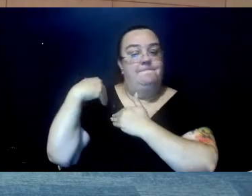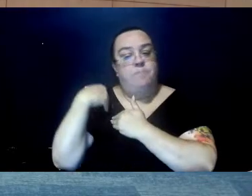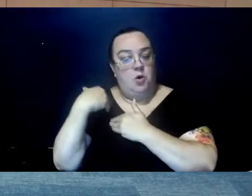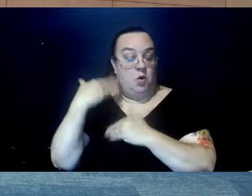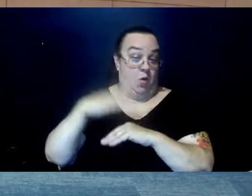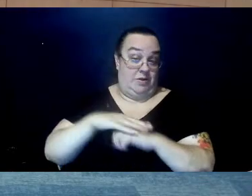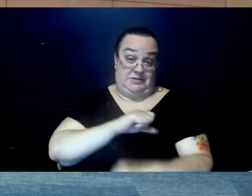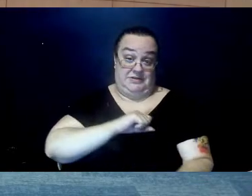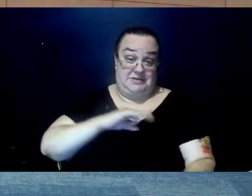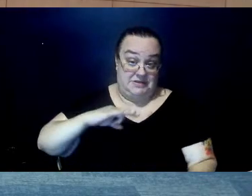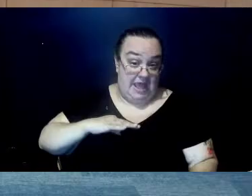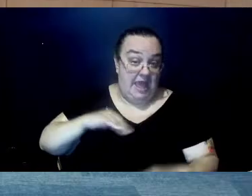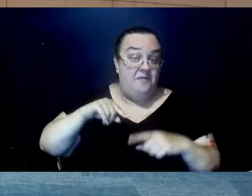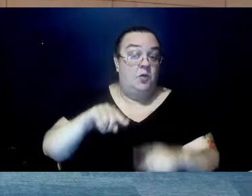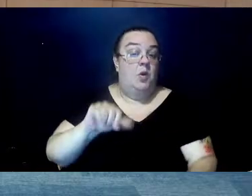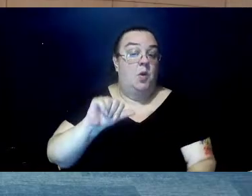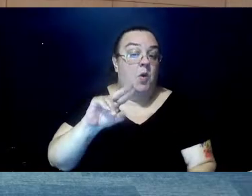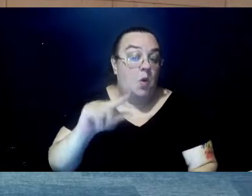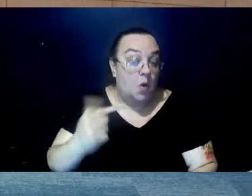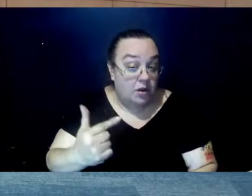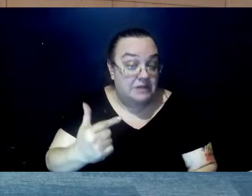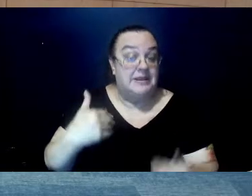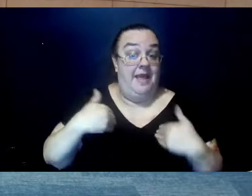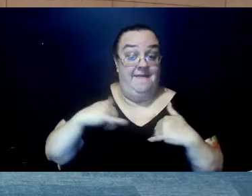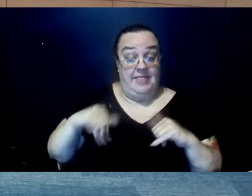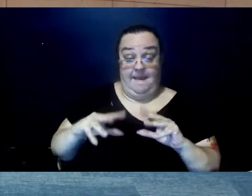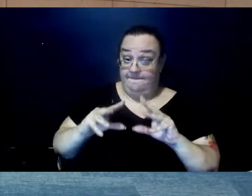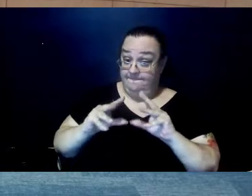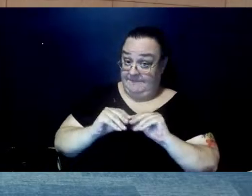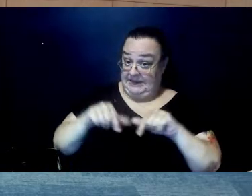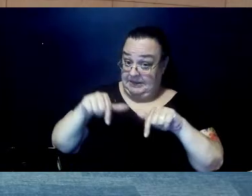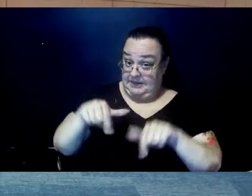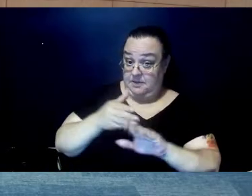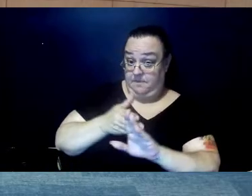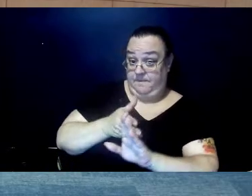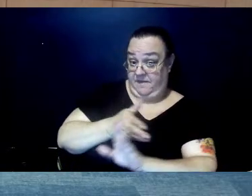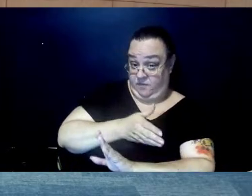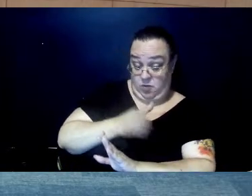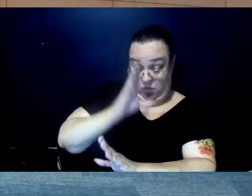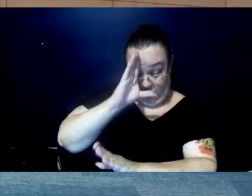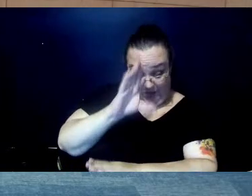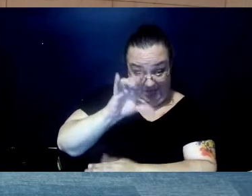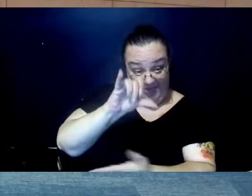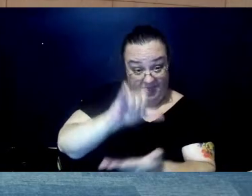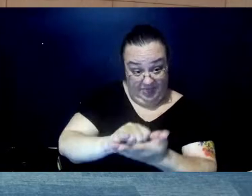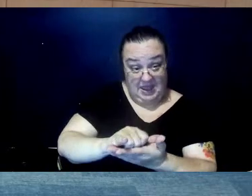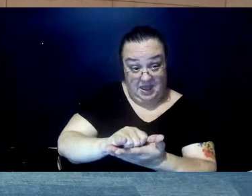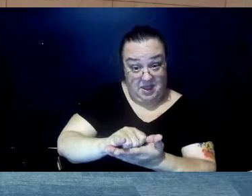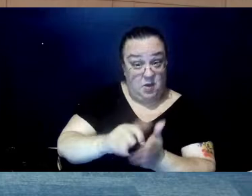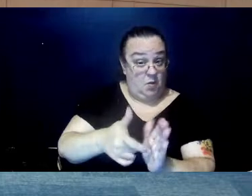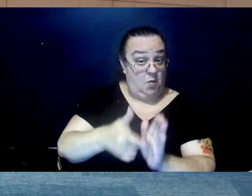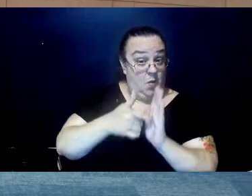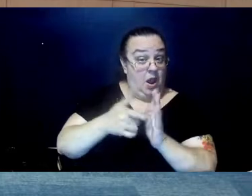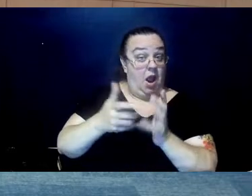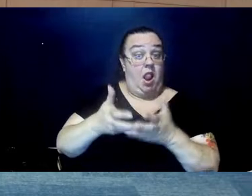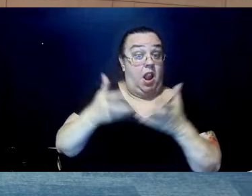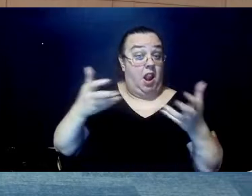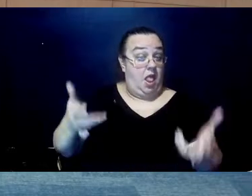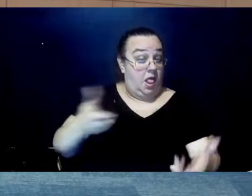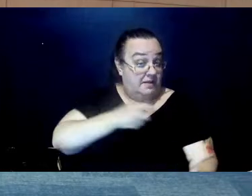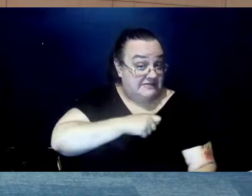August. Is having that meeting here beforehand going to require a large amount of staffing,